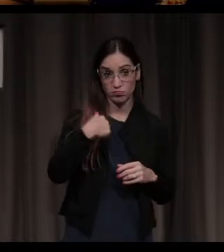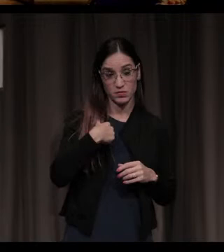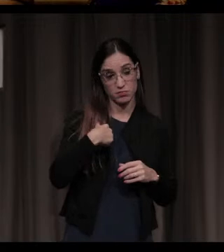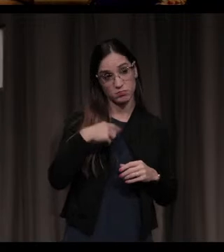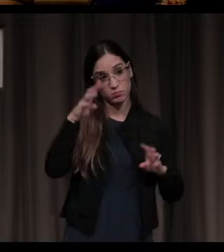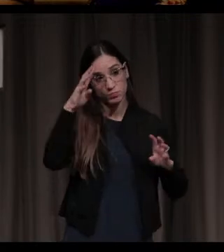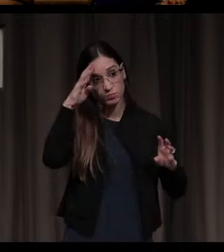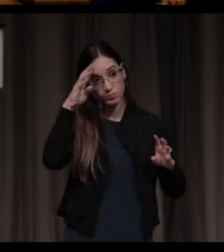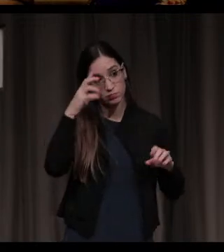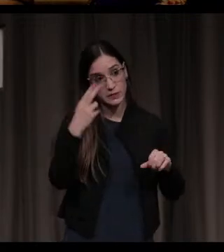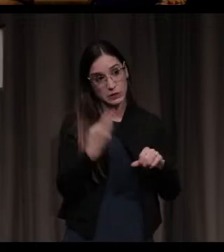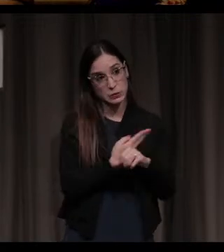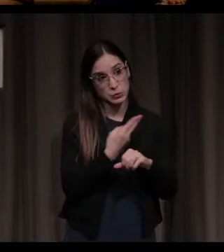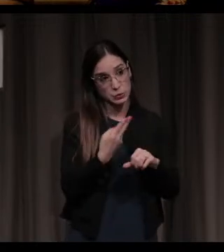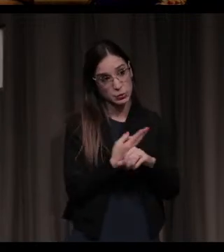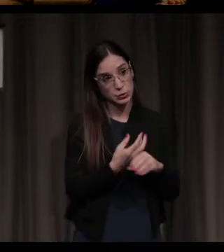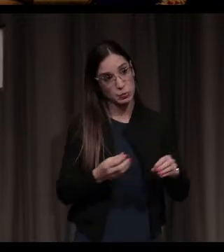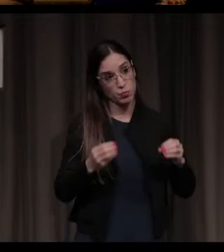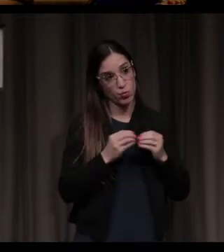usually use floral